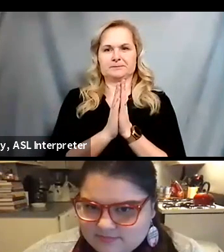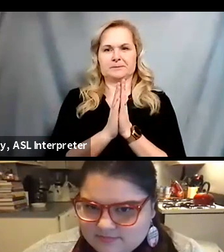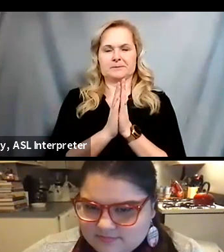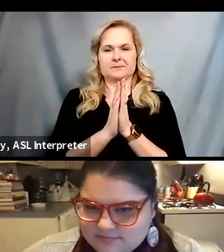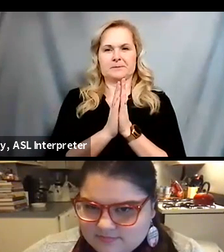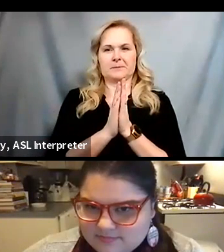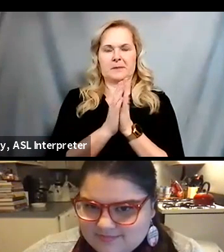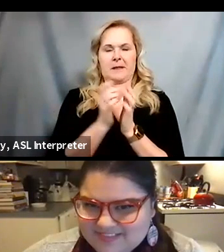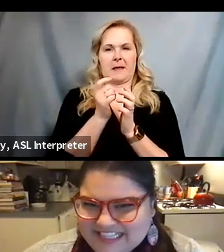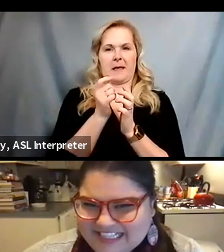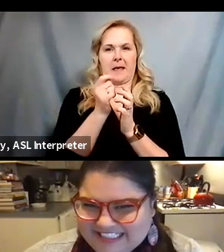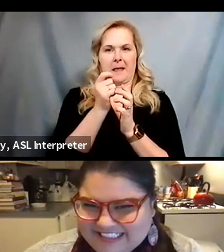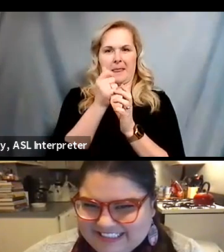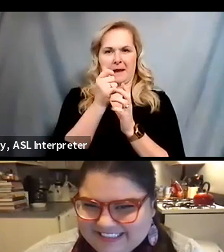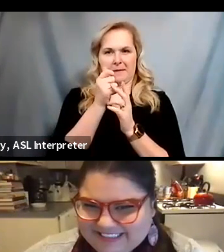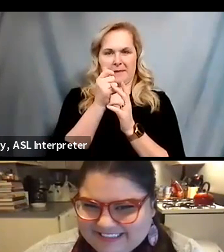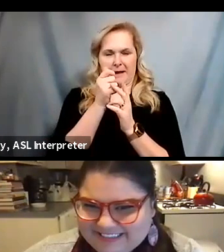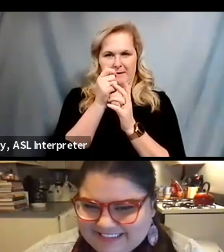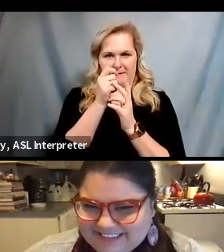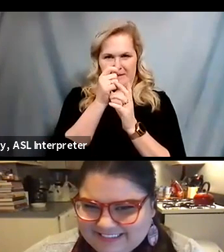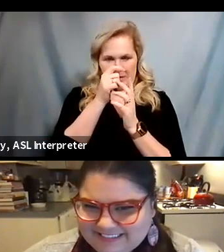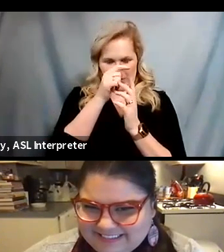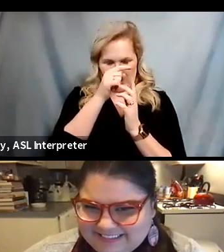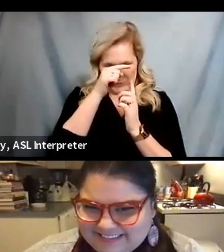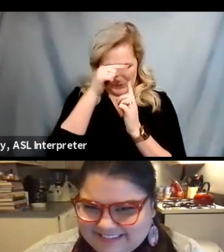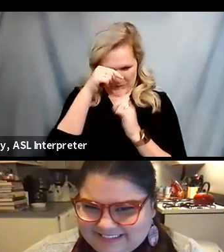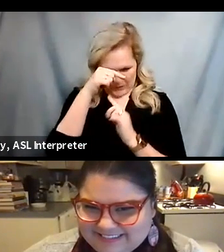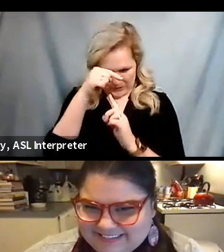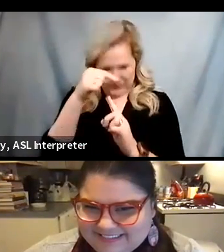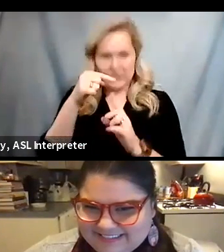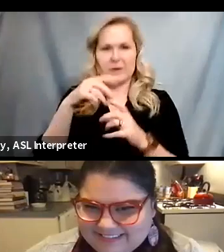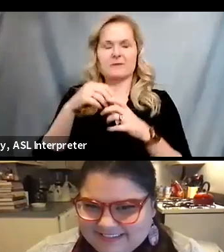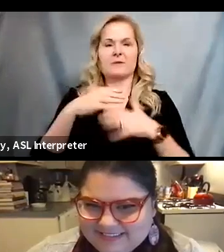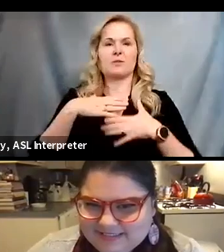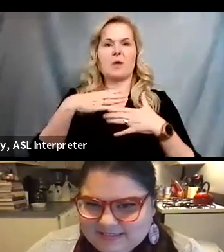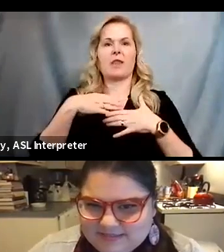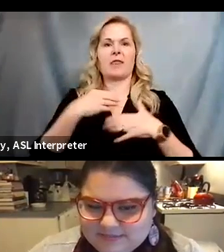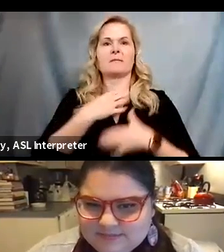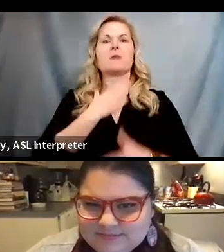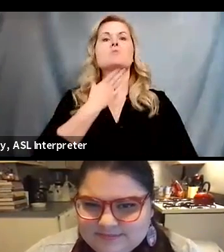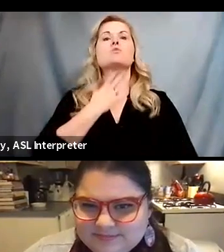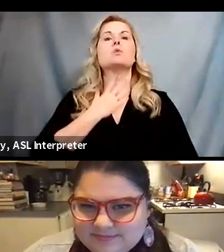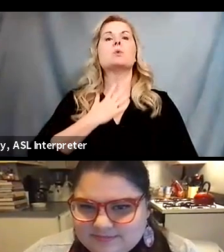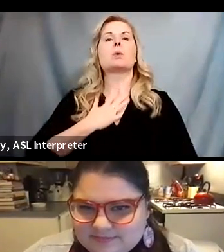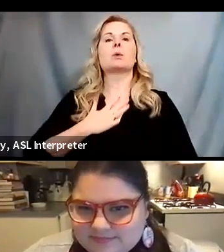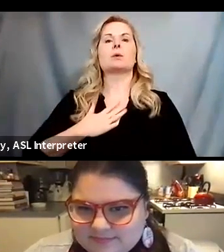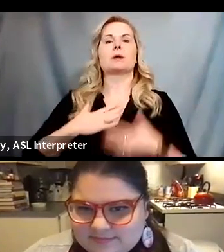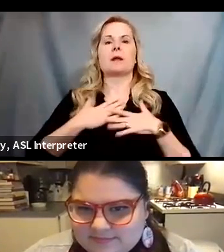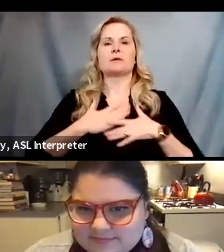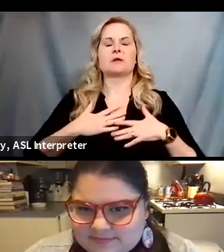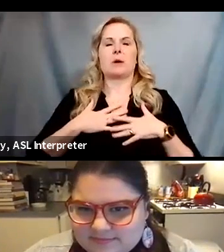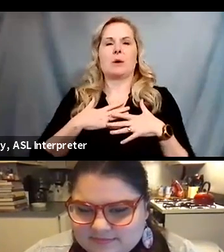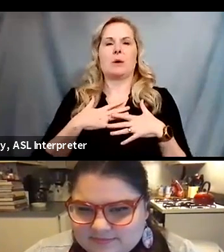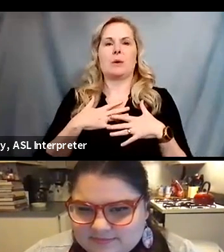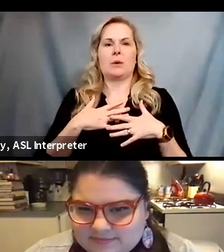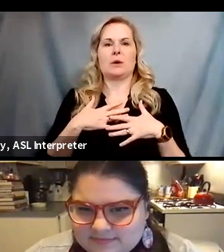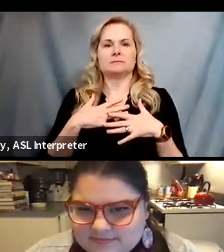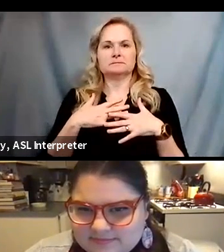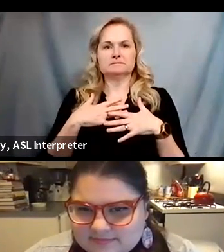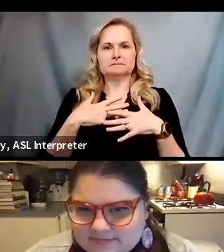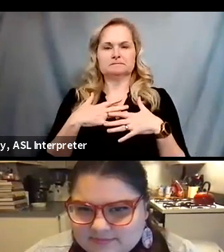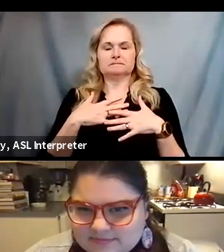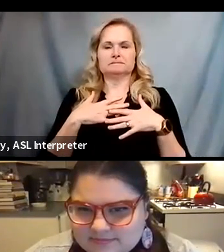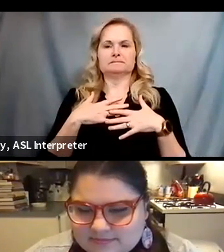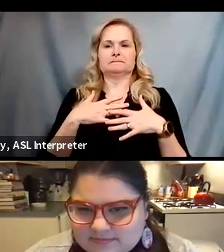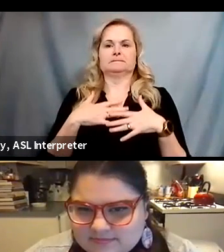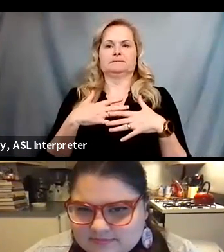small tornado of breath in my throat and upper chest. So still